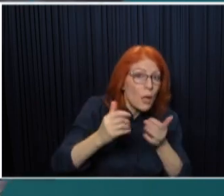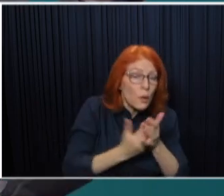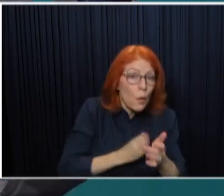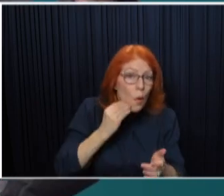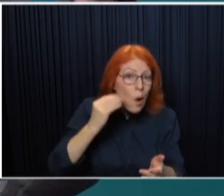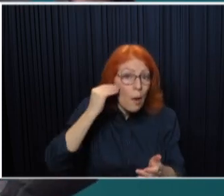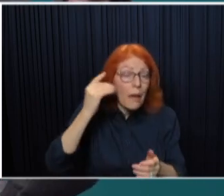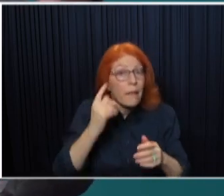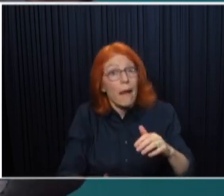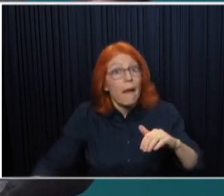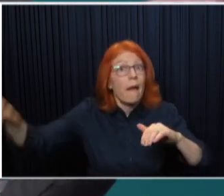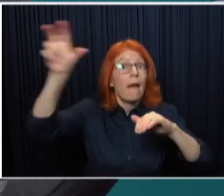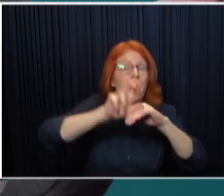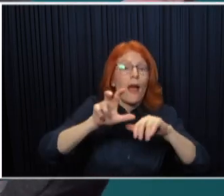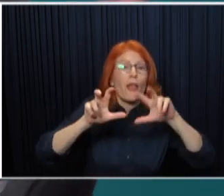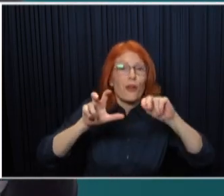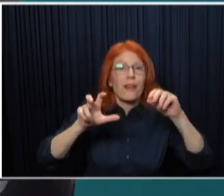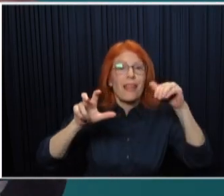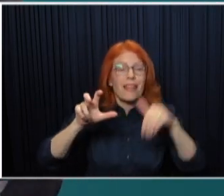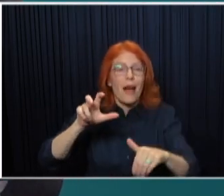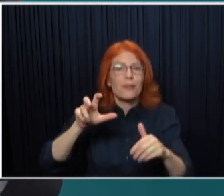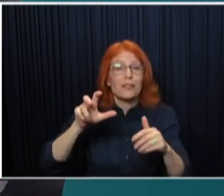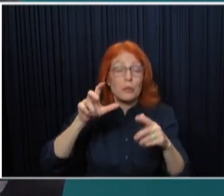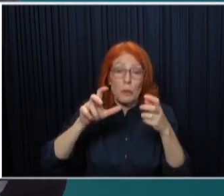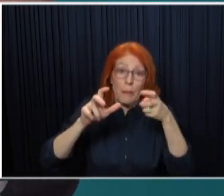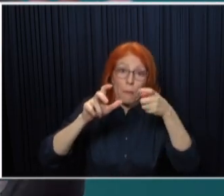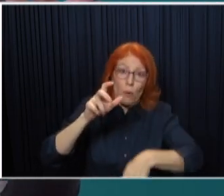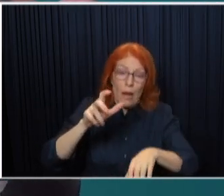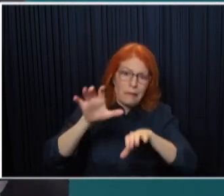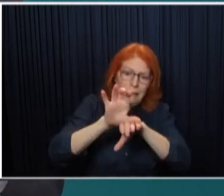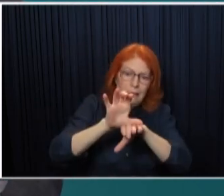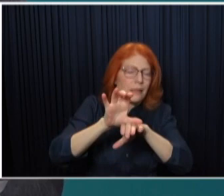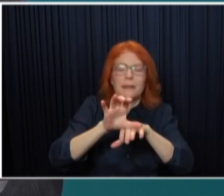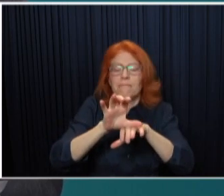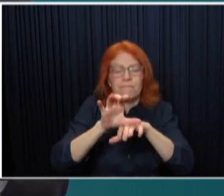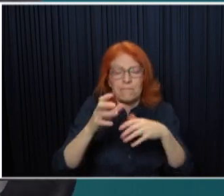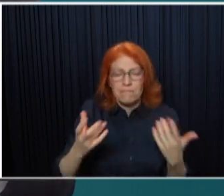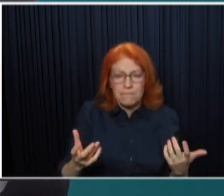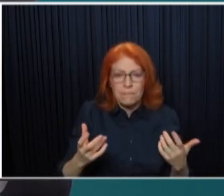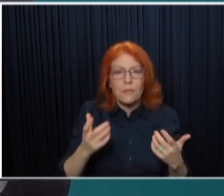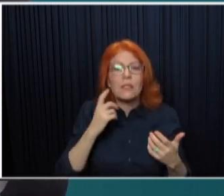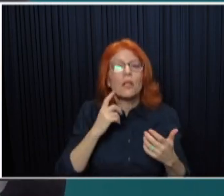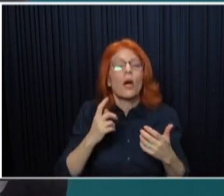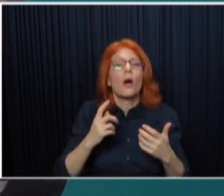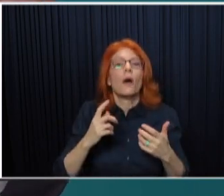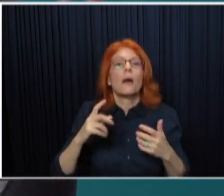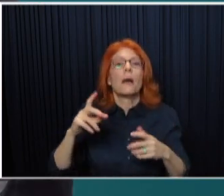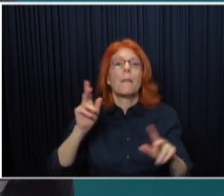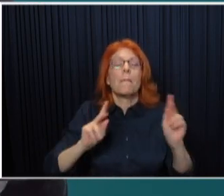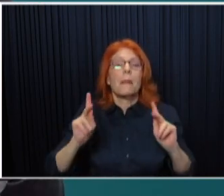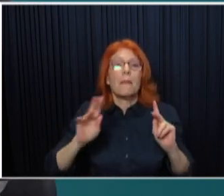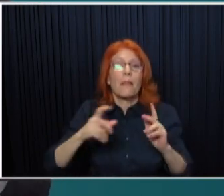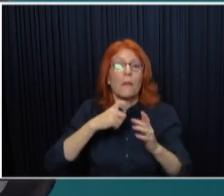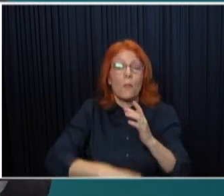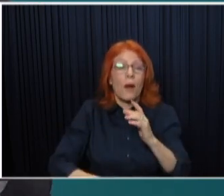they add $30,000 to the price. One of the biggest things that adjusts for people's prices and their mortgages is actually the